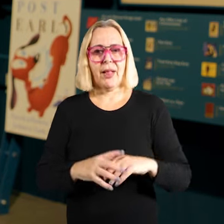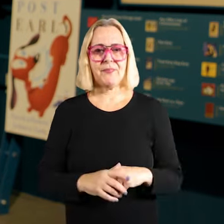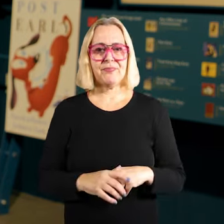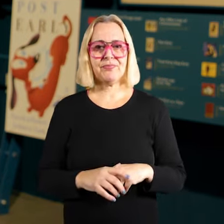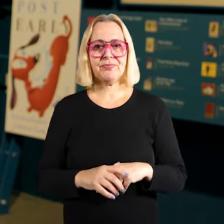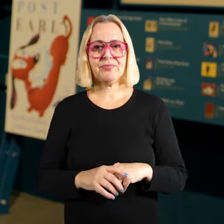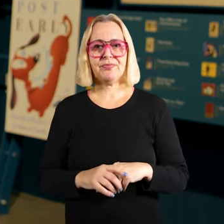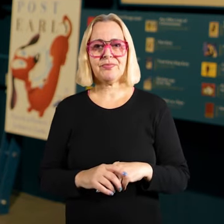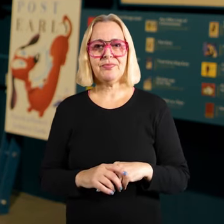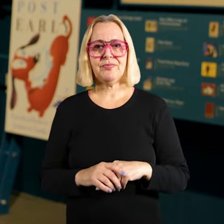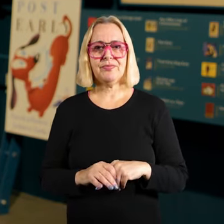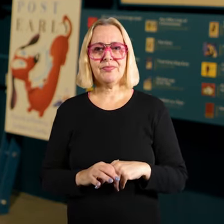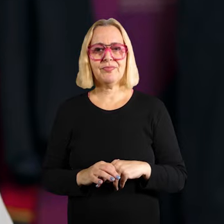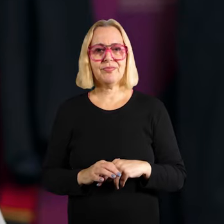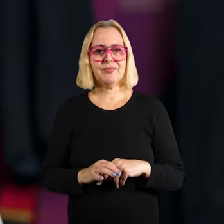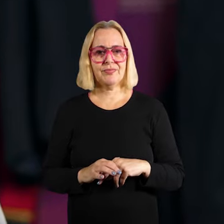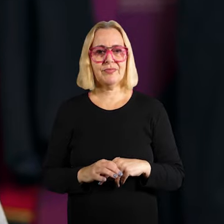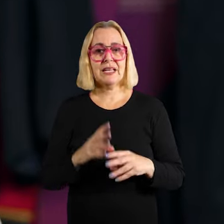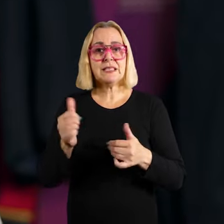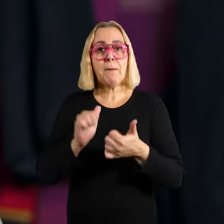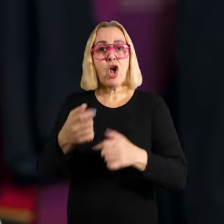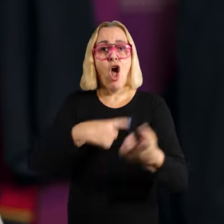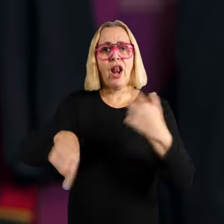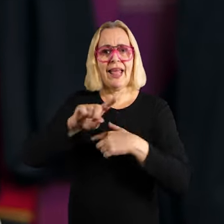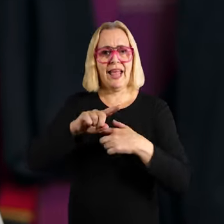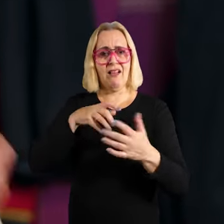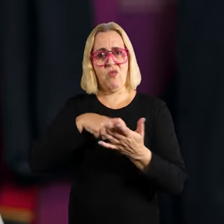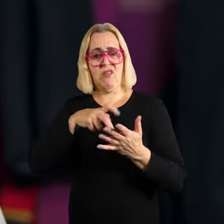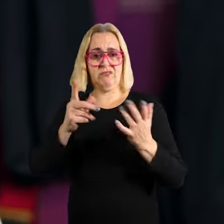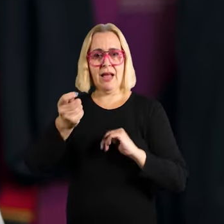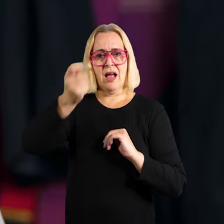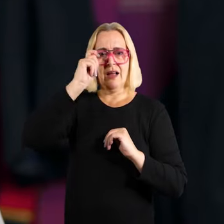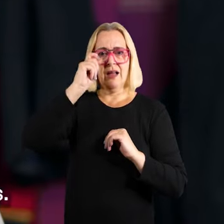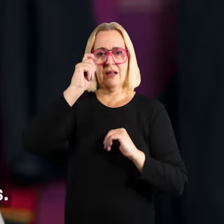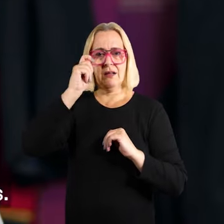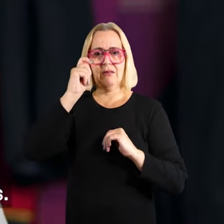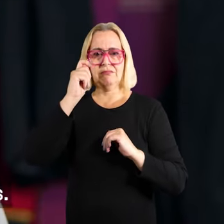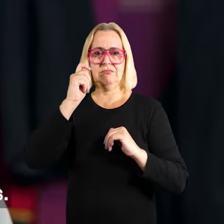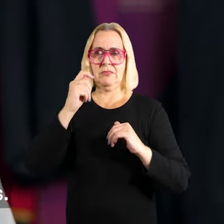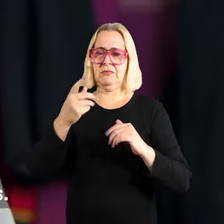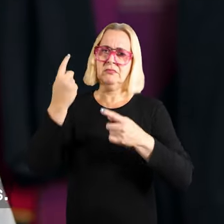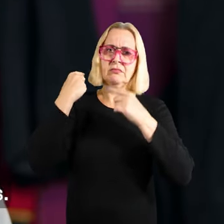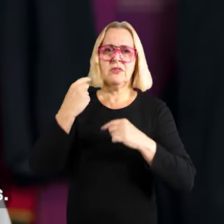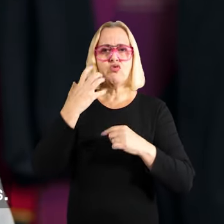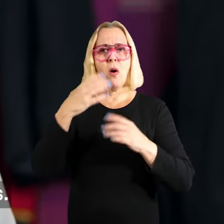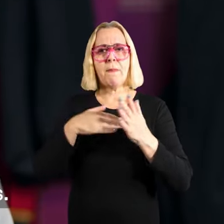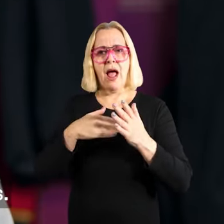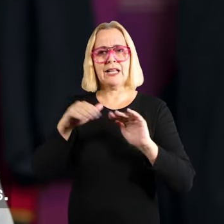the joggers more comfortable. Some of my colleagues walk around with a baseball cap on, which Royal introduced